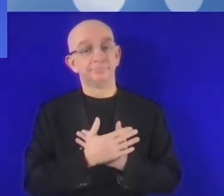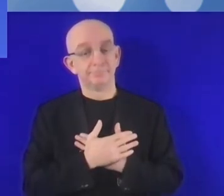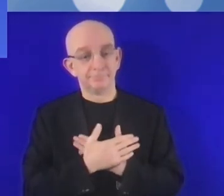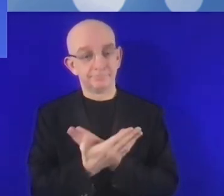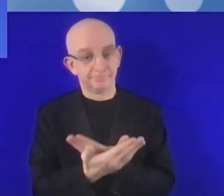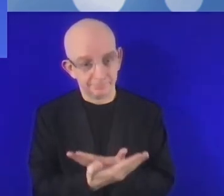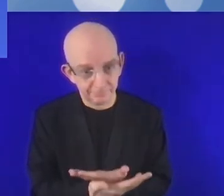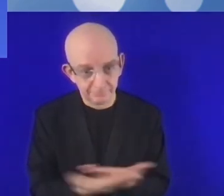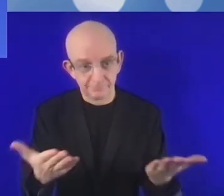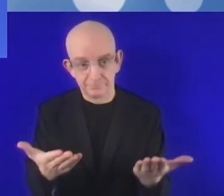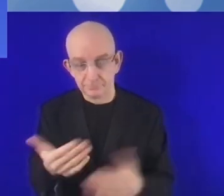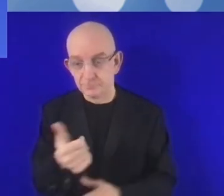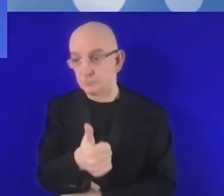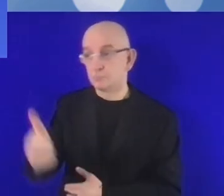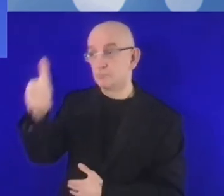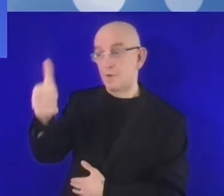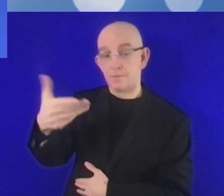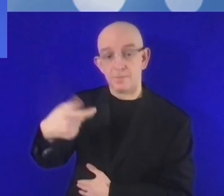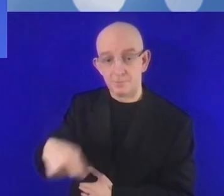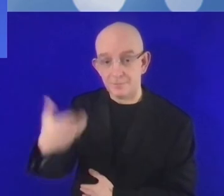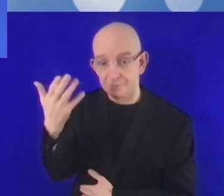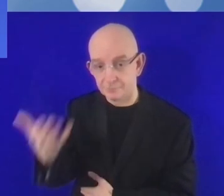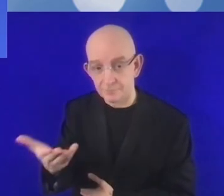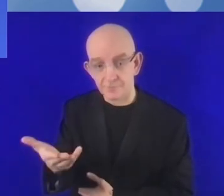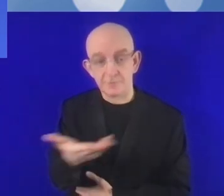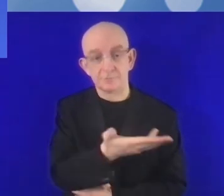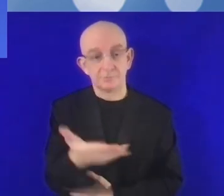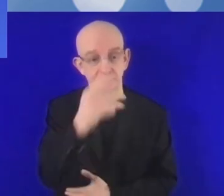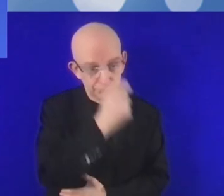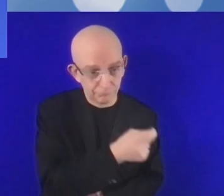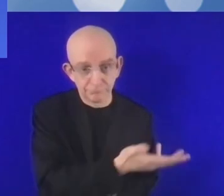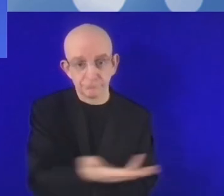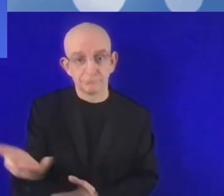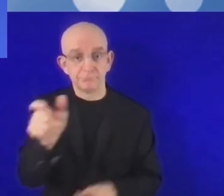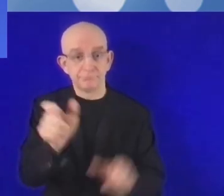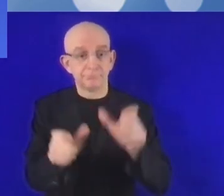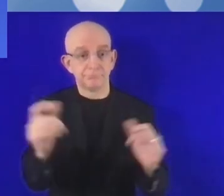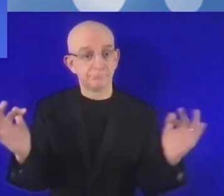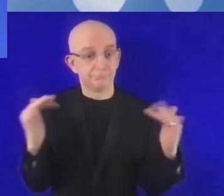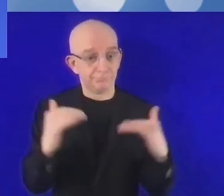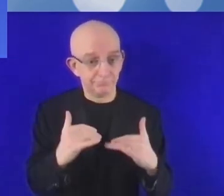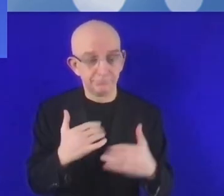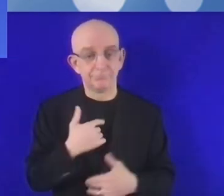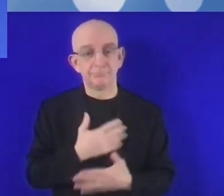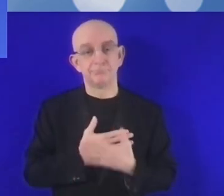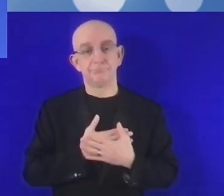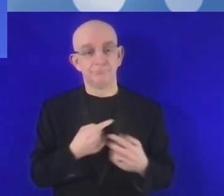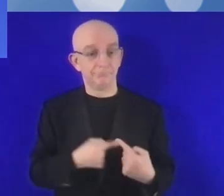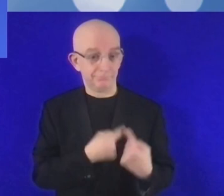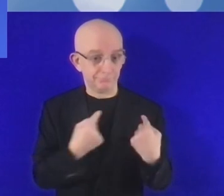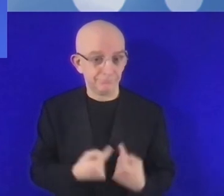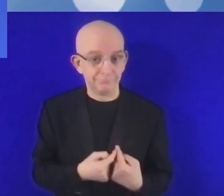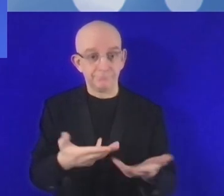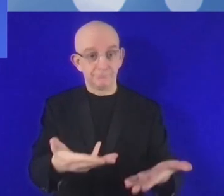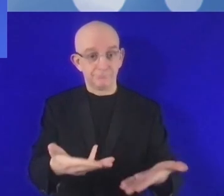guests, I have a great pleasure to be hosting you here personally in the city of Katowice that has undergone